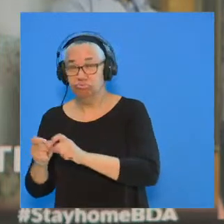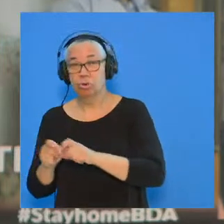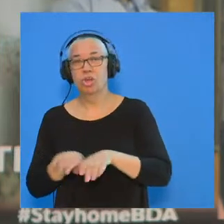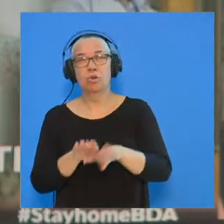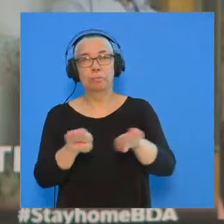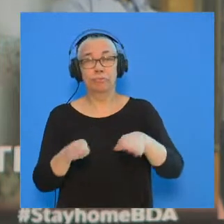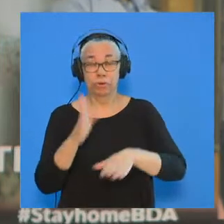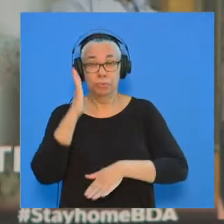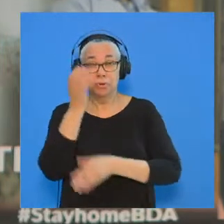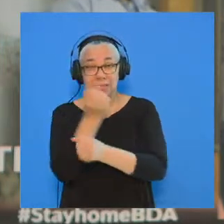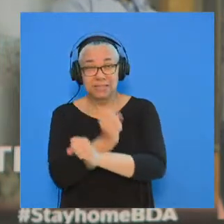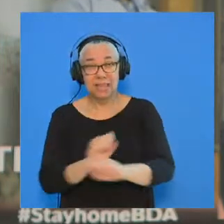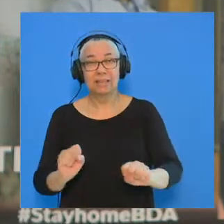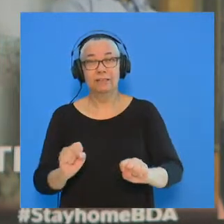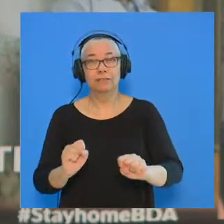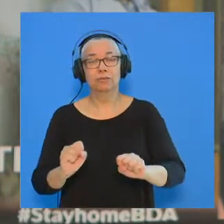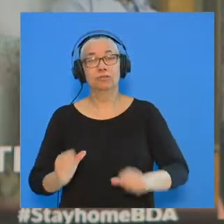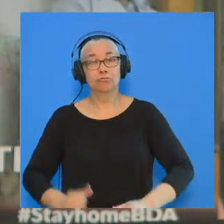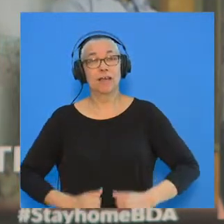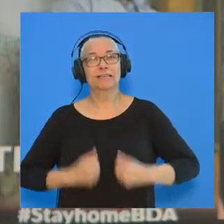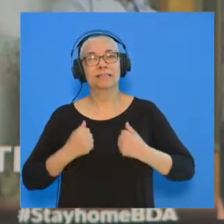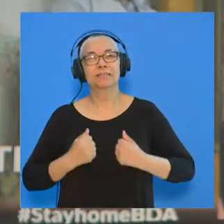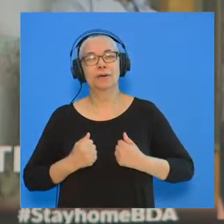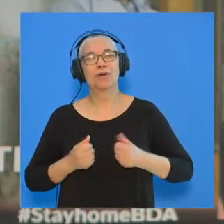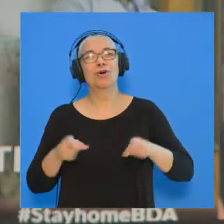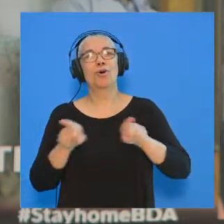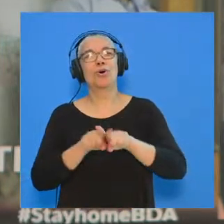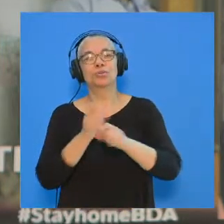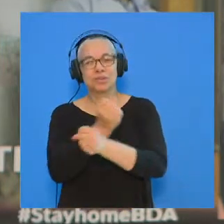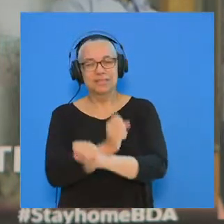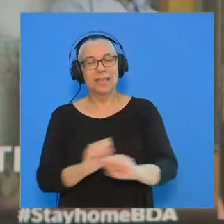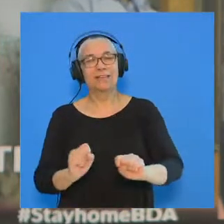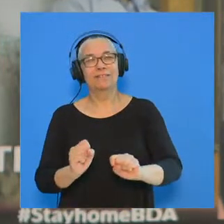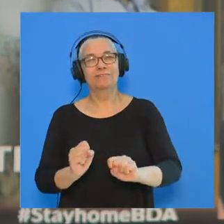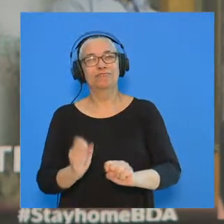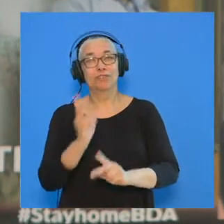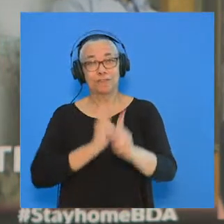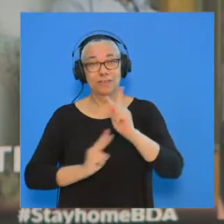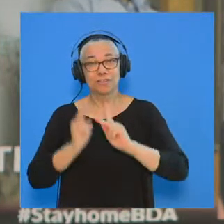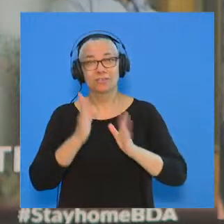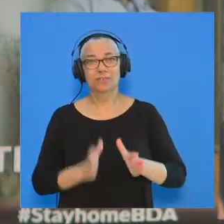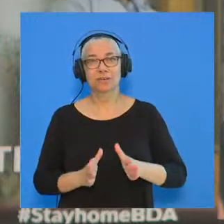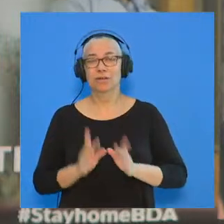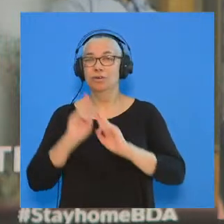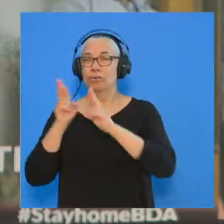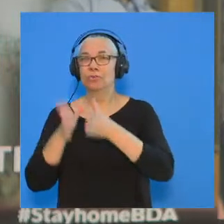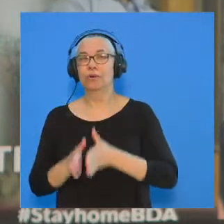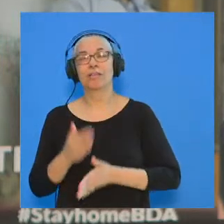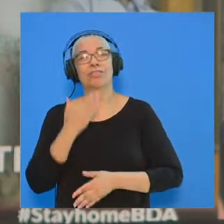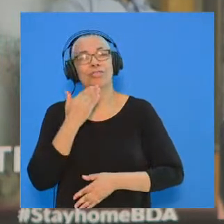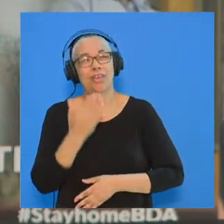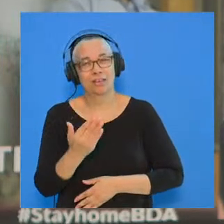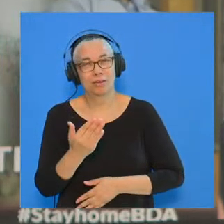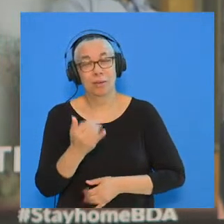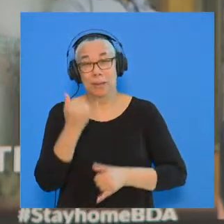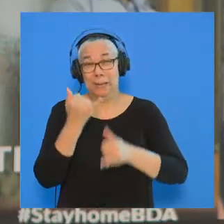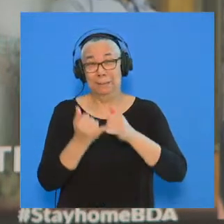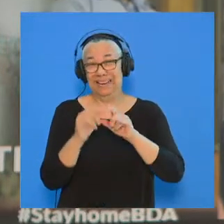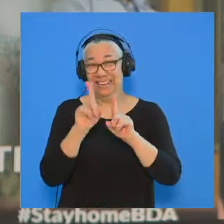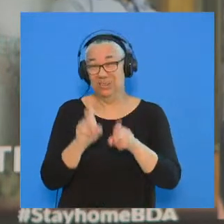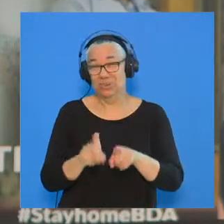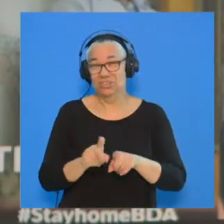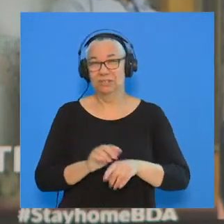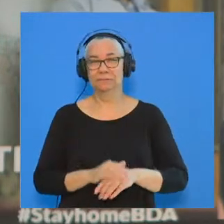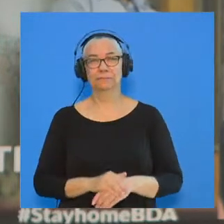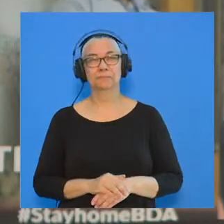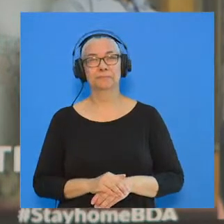our residents, but will also be a safe place for our visitors. Thank you very much. My last question tonight. Some